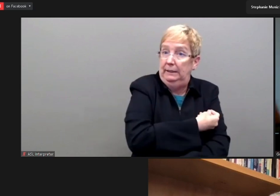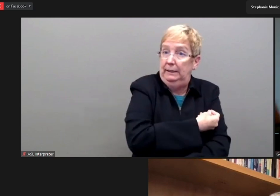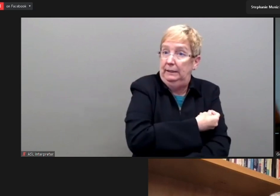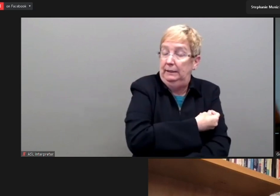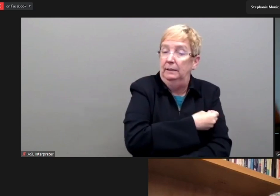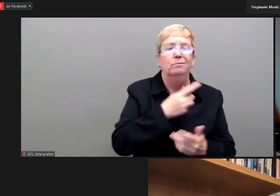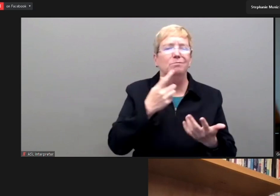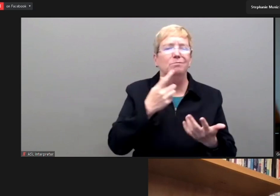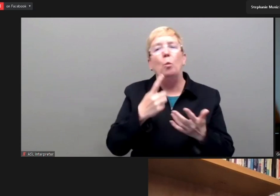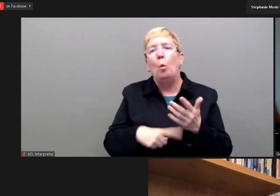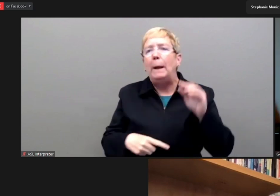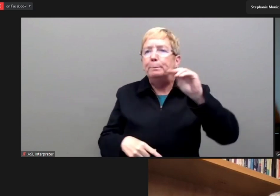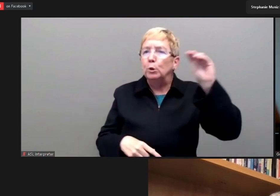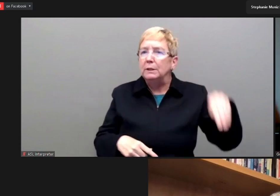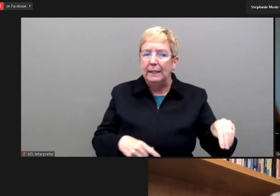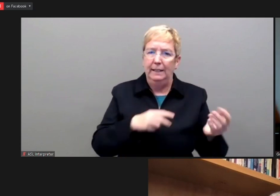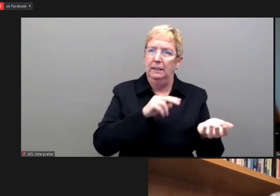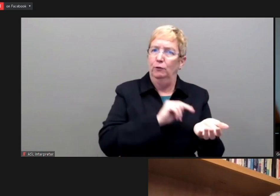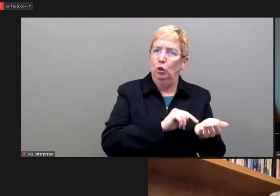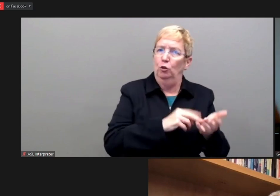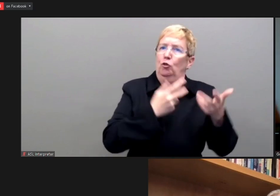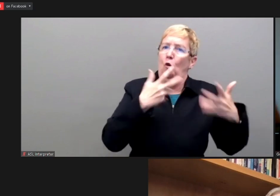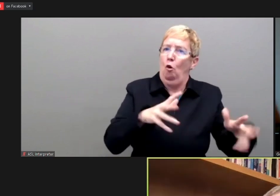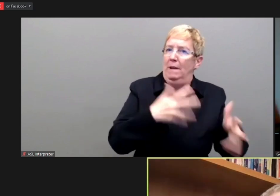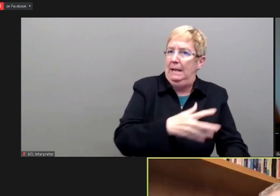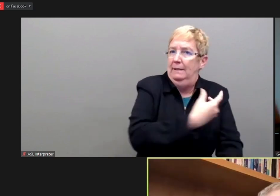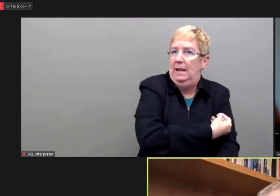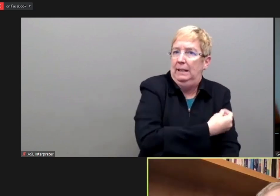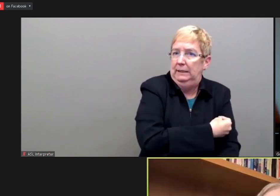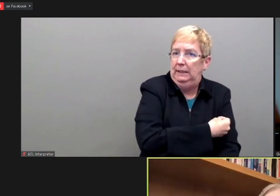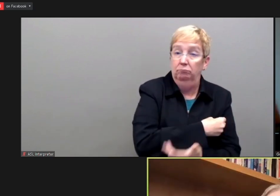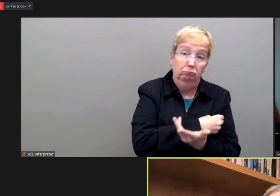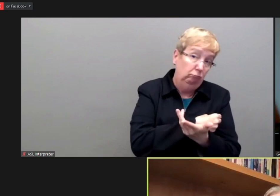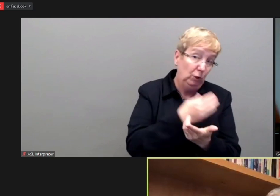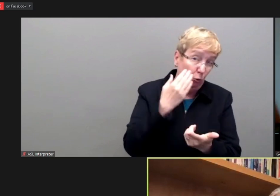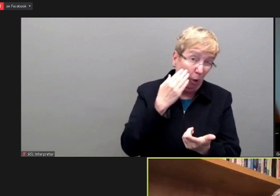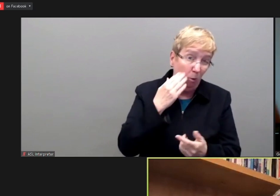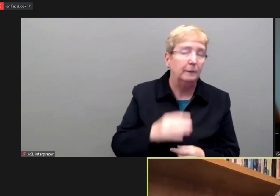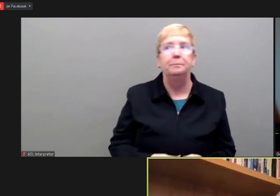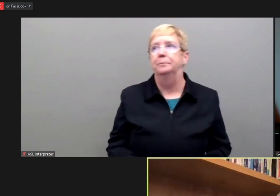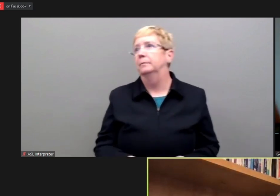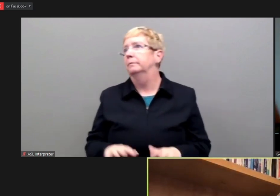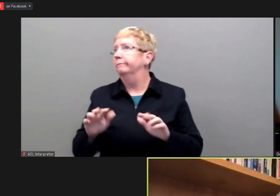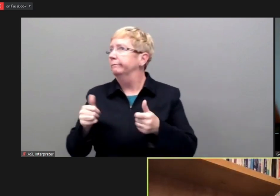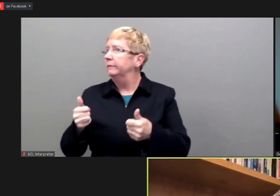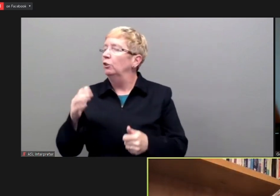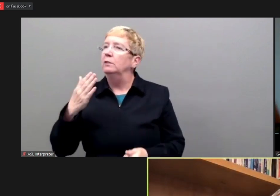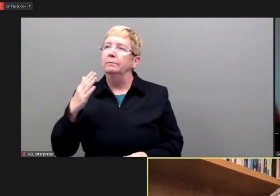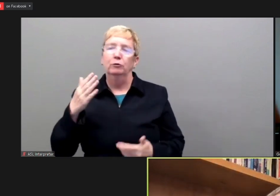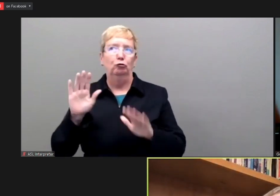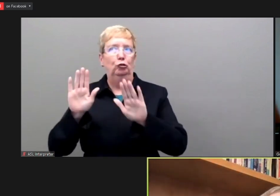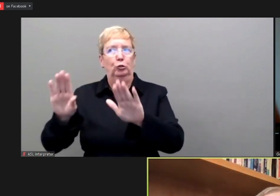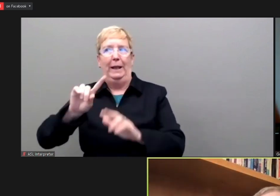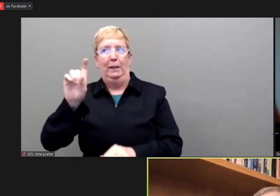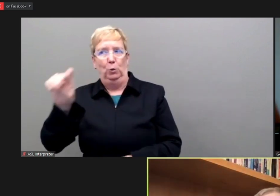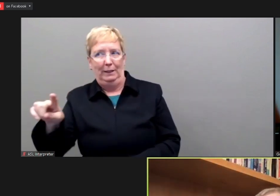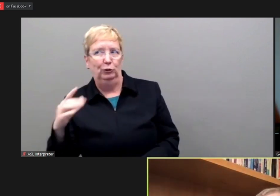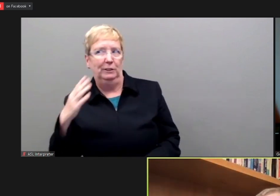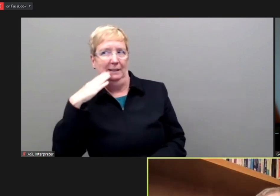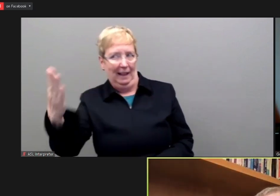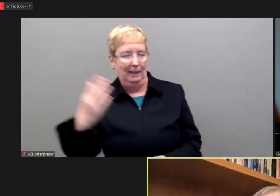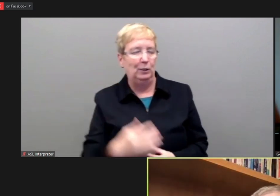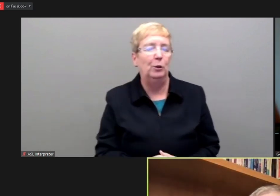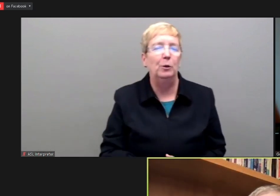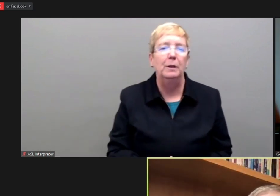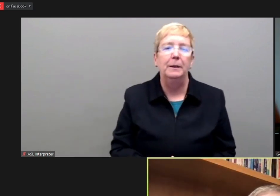that percentage looks like? Yeah, that's a great question. Thanks so much for asking it. It's